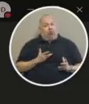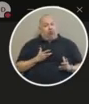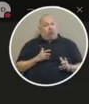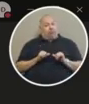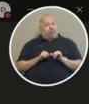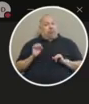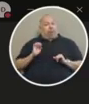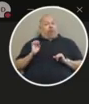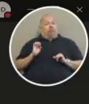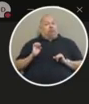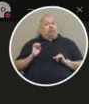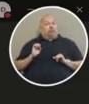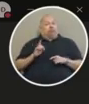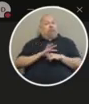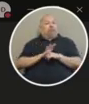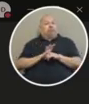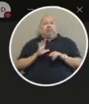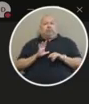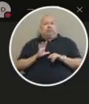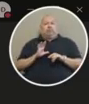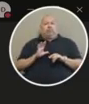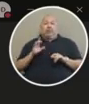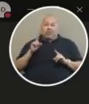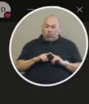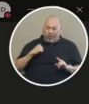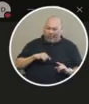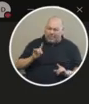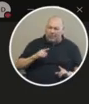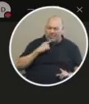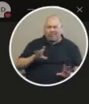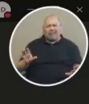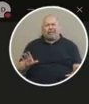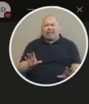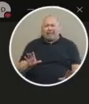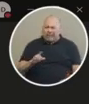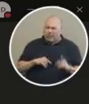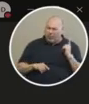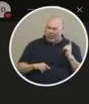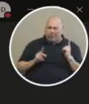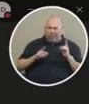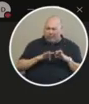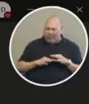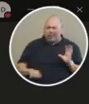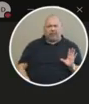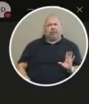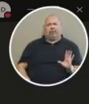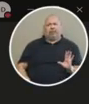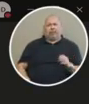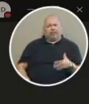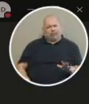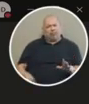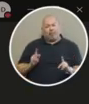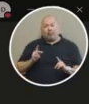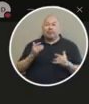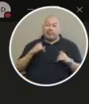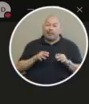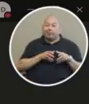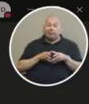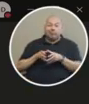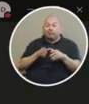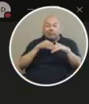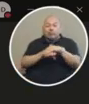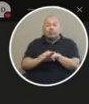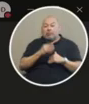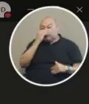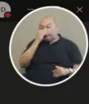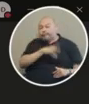continues. And until we have somebody telling people, hey, only one of you can come in, people are still going to be abusing it